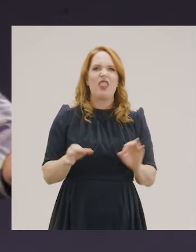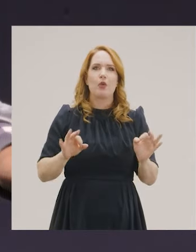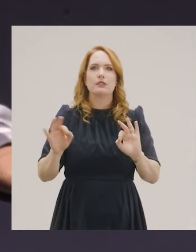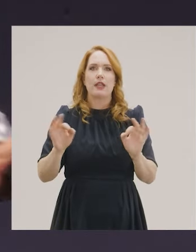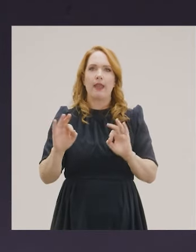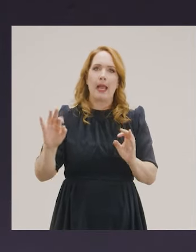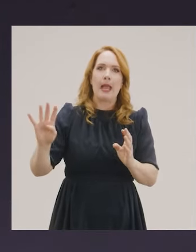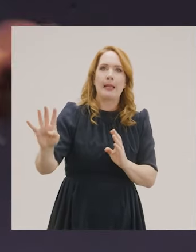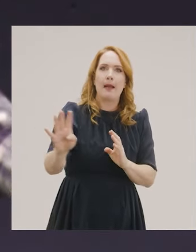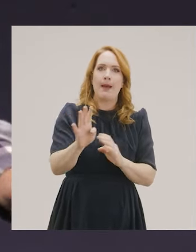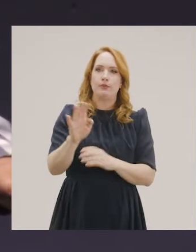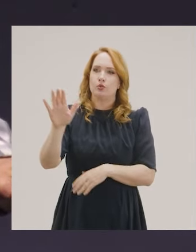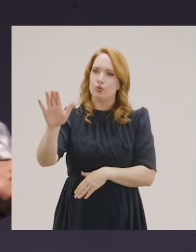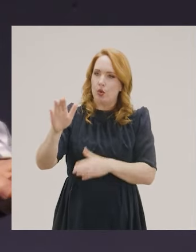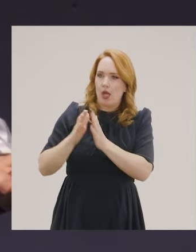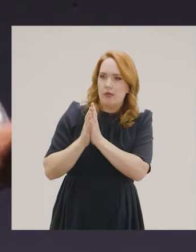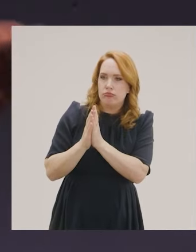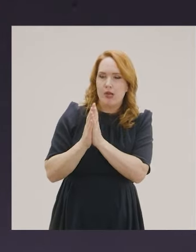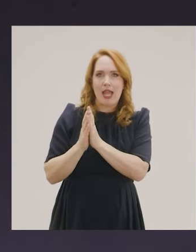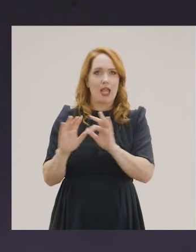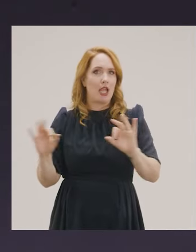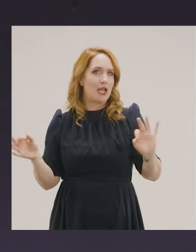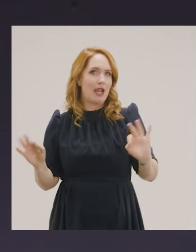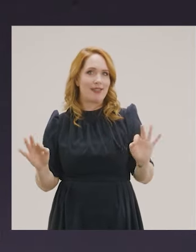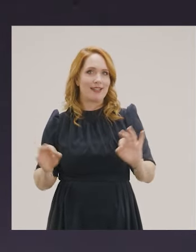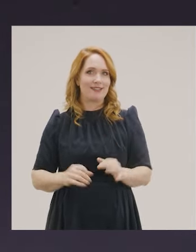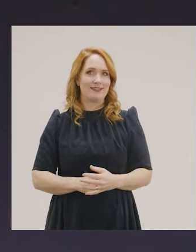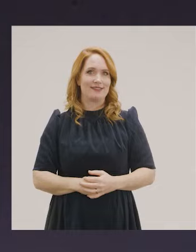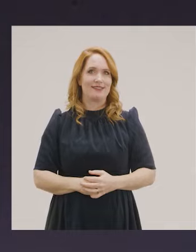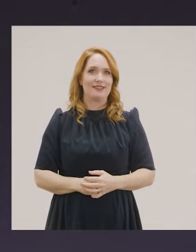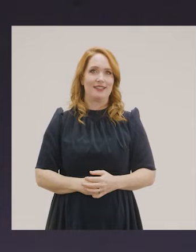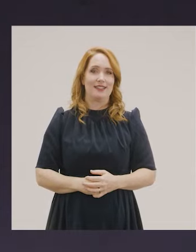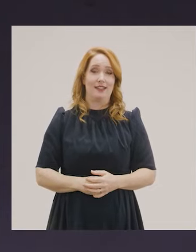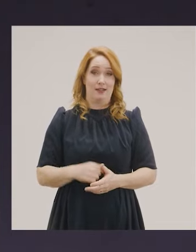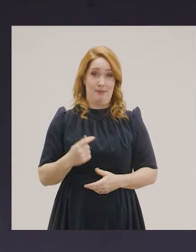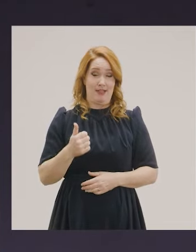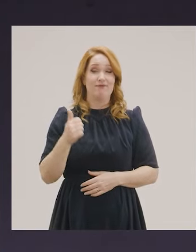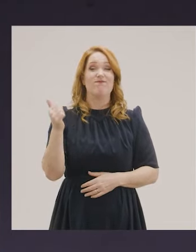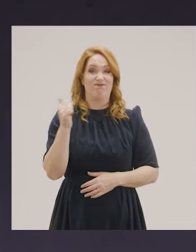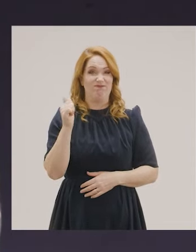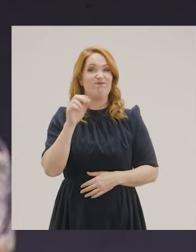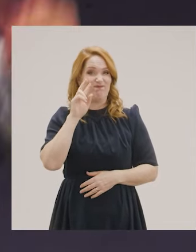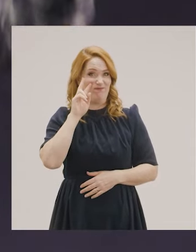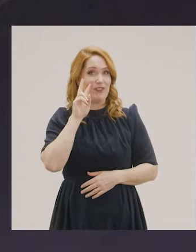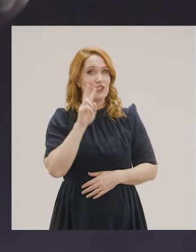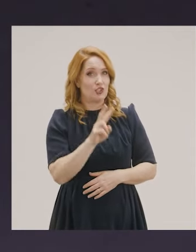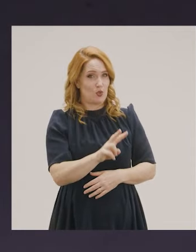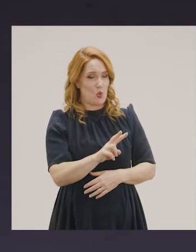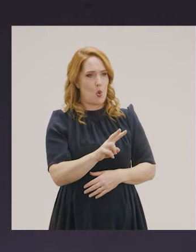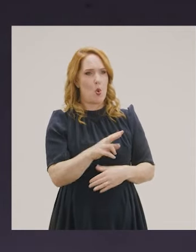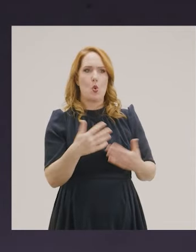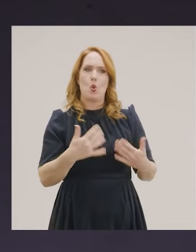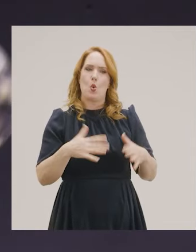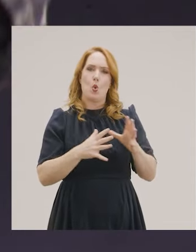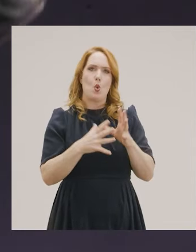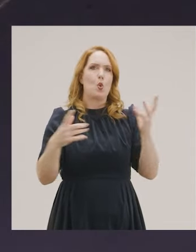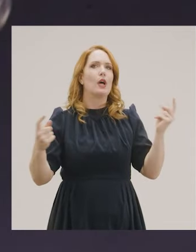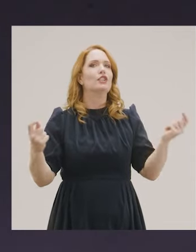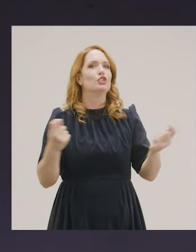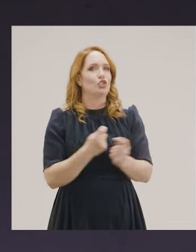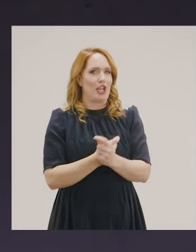that. There was no altar call. He didn't invite people to come to the front. But he saw